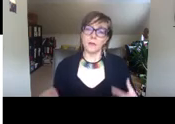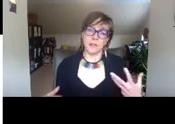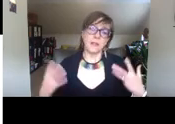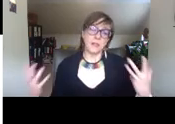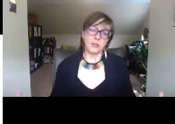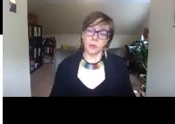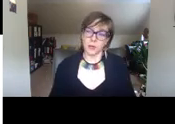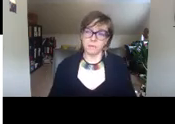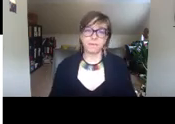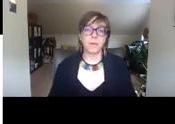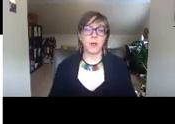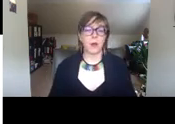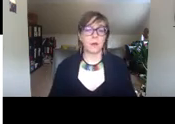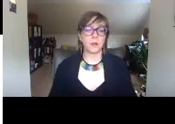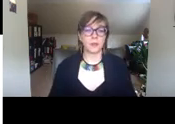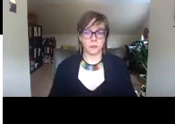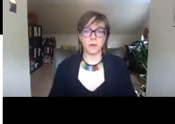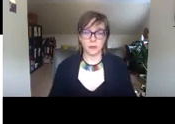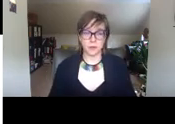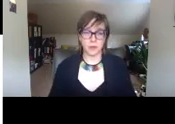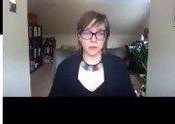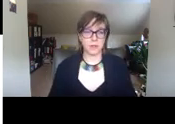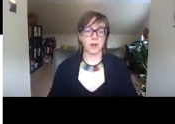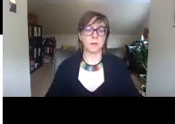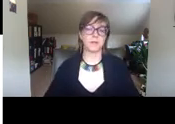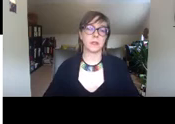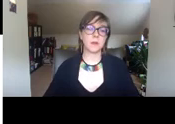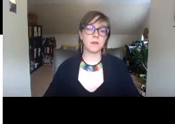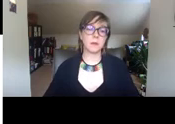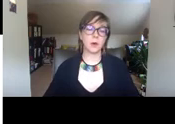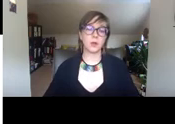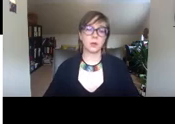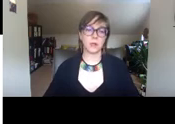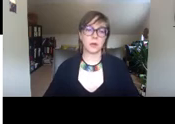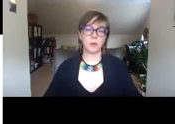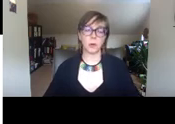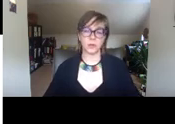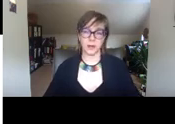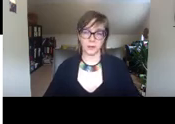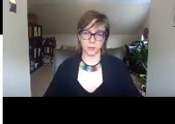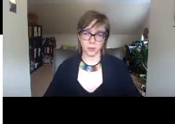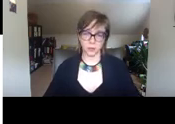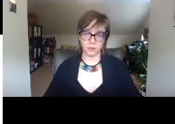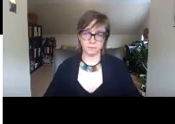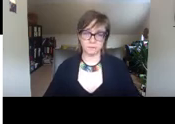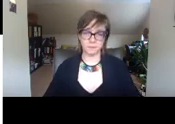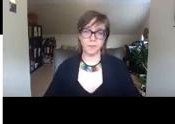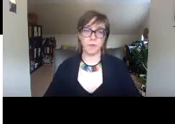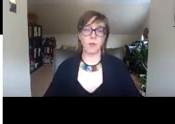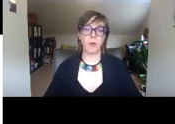What the facilities are doing, there's different things. Some of them are using remote staff